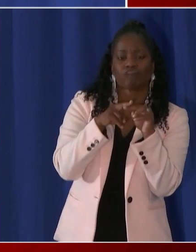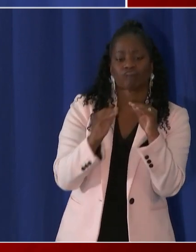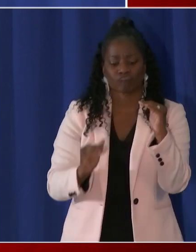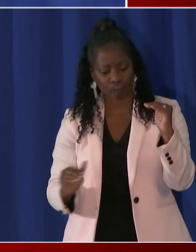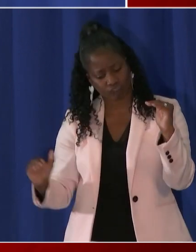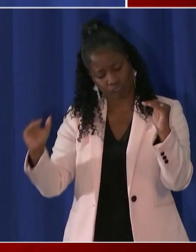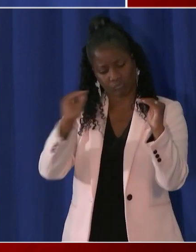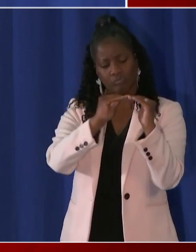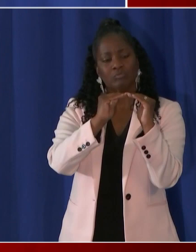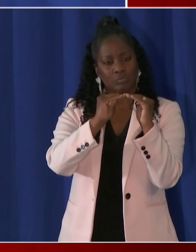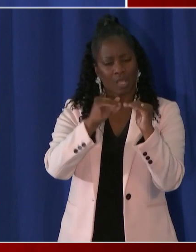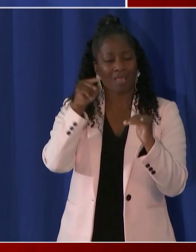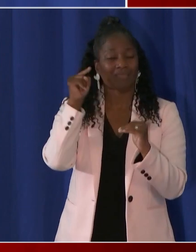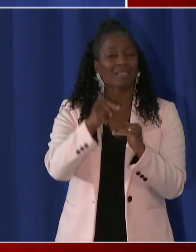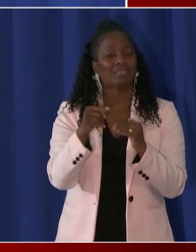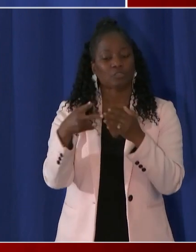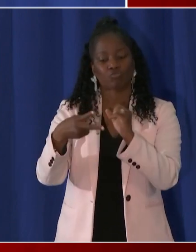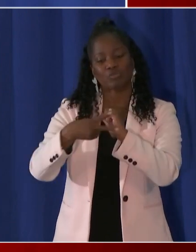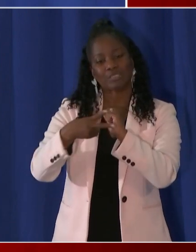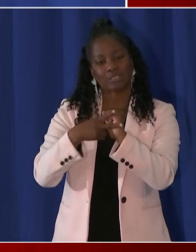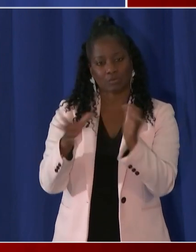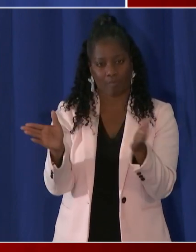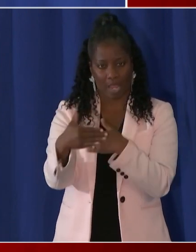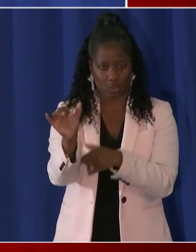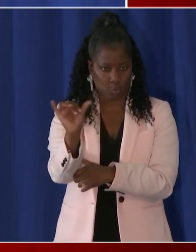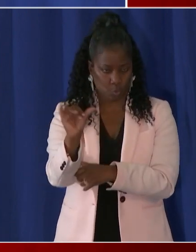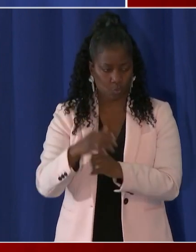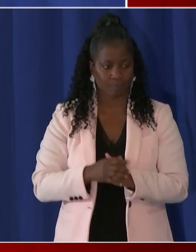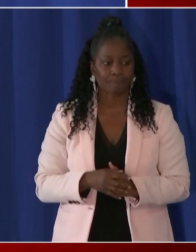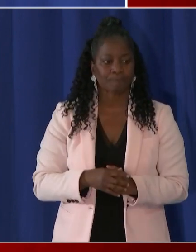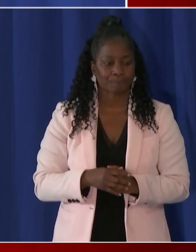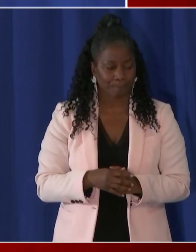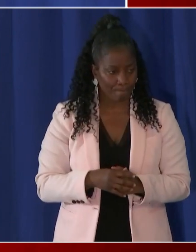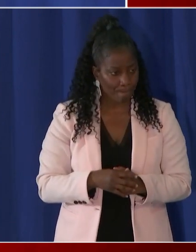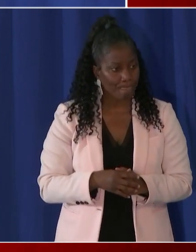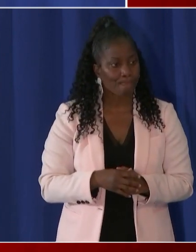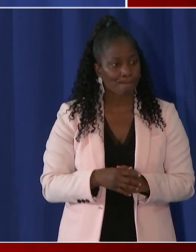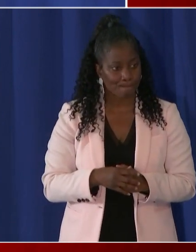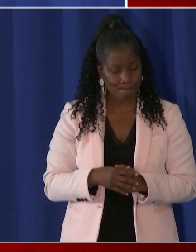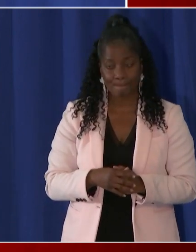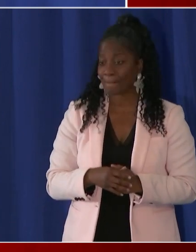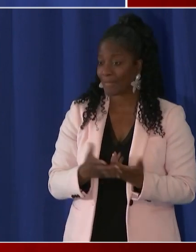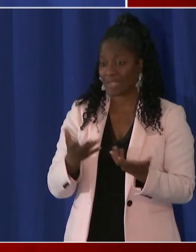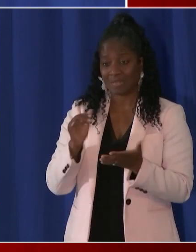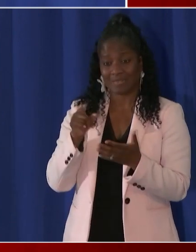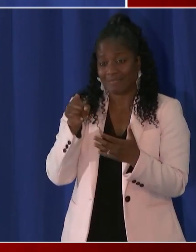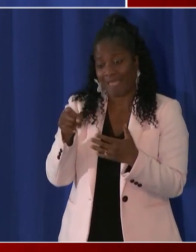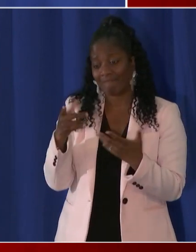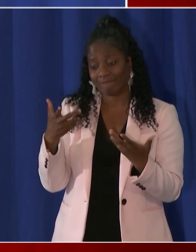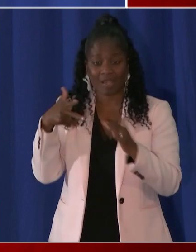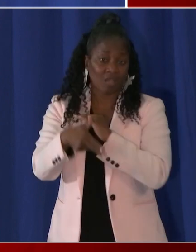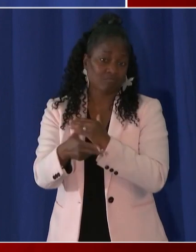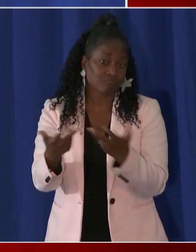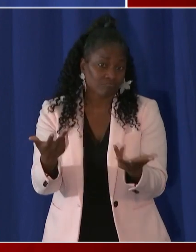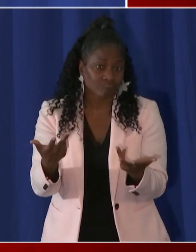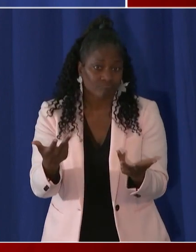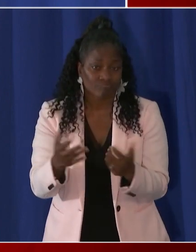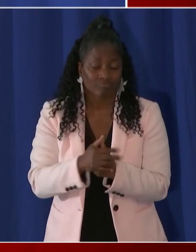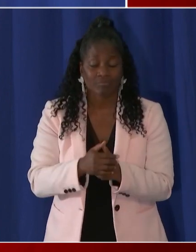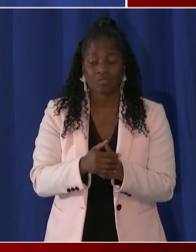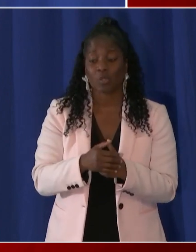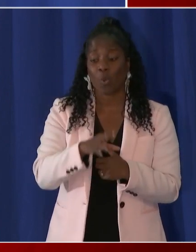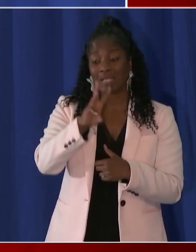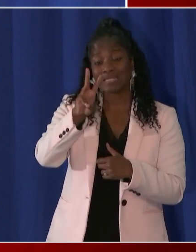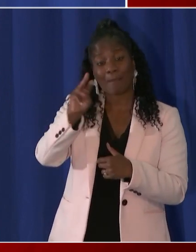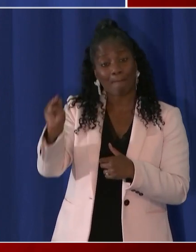this is a retention package as well, which we have been cut by. So it is